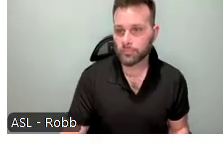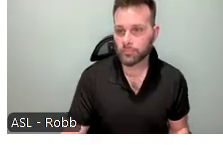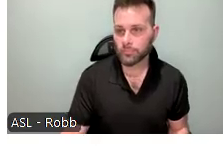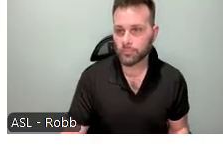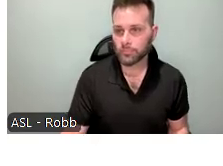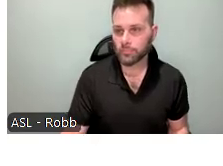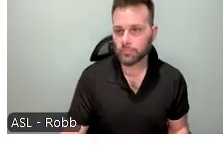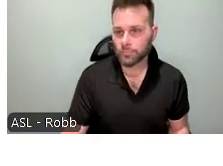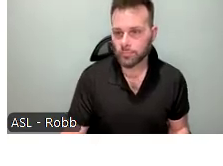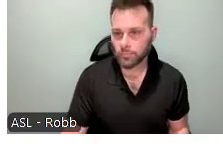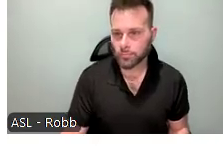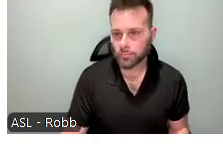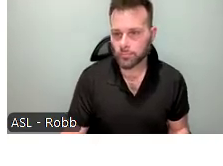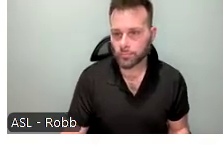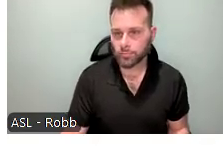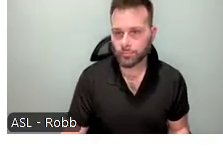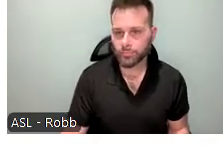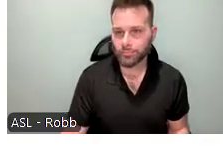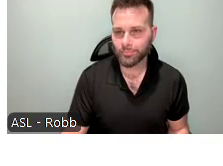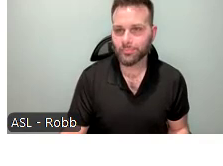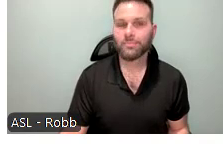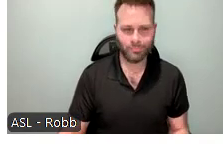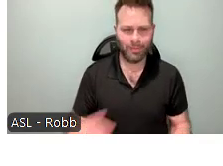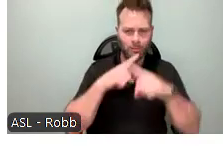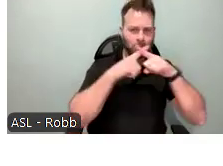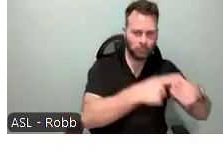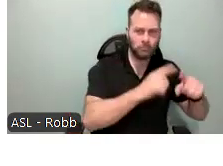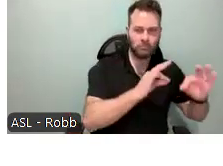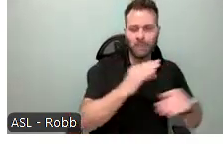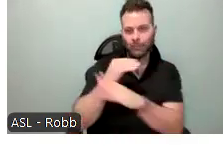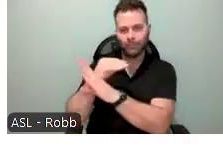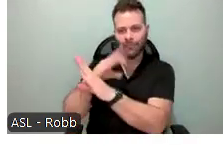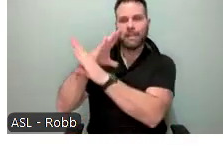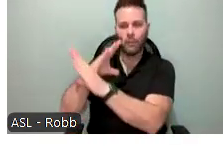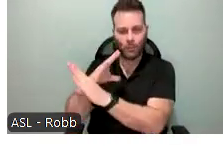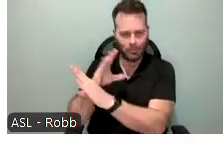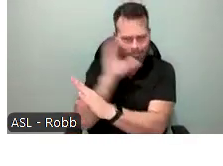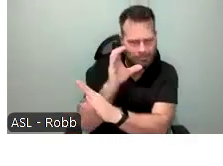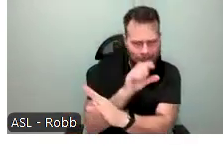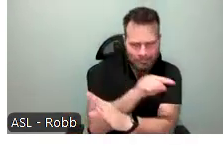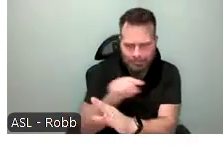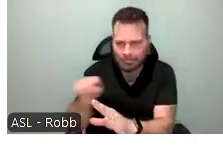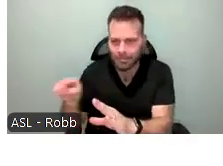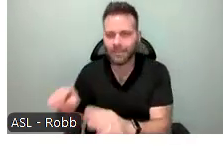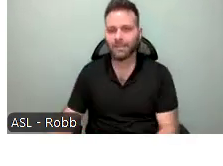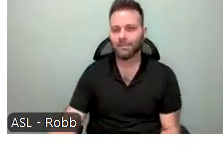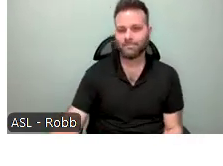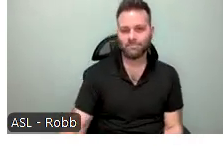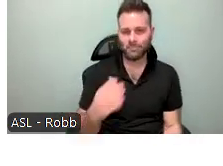Sorry, I needed to find my unmute button, and I now need to find my video button. So just hold on 3 seconds while I do all this.